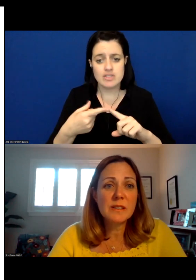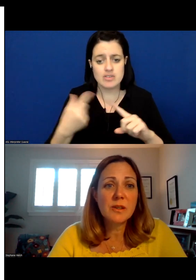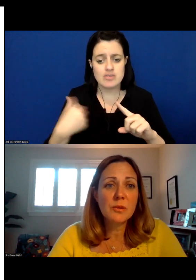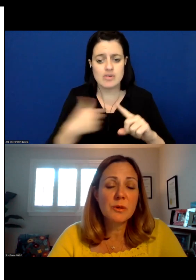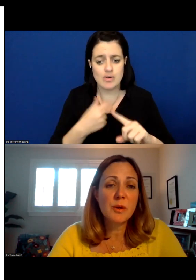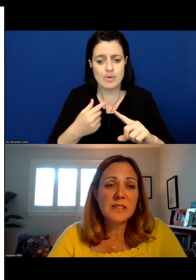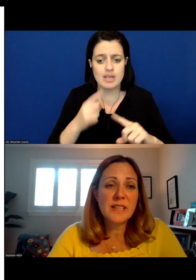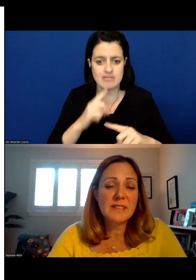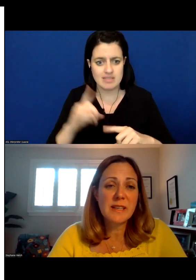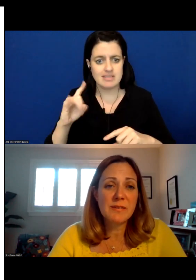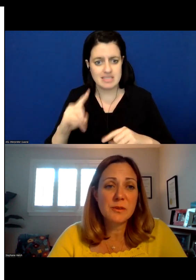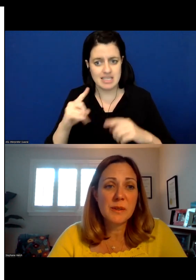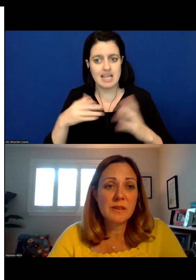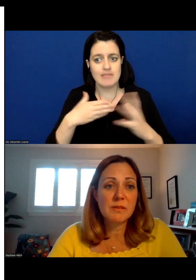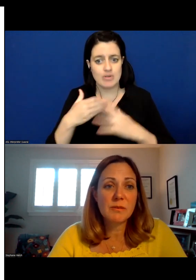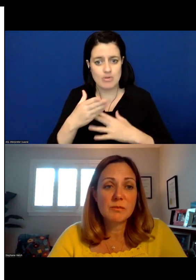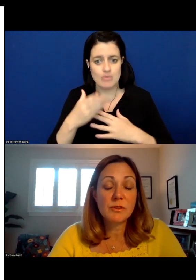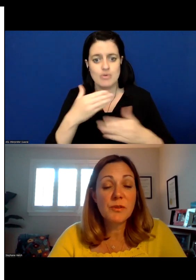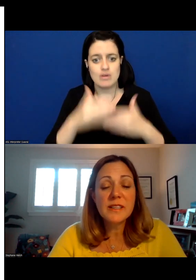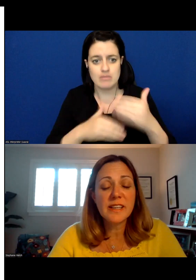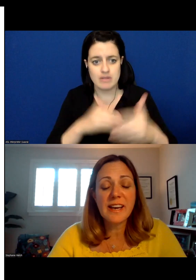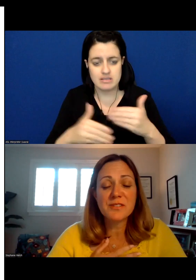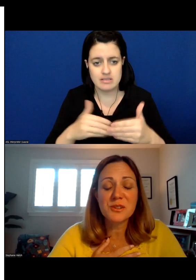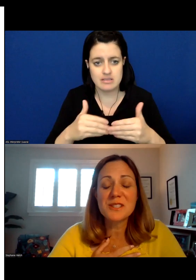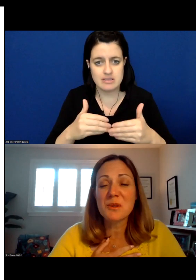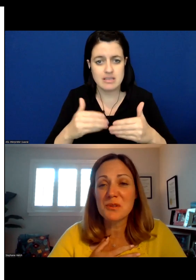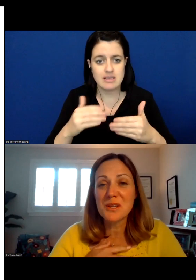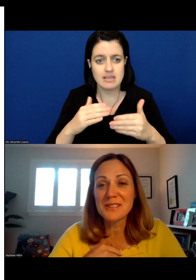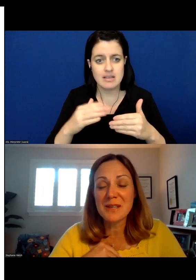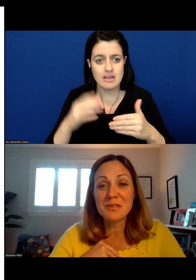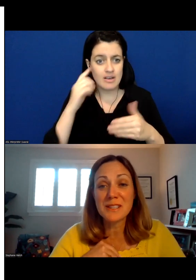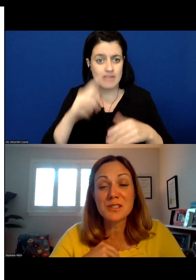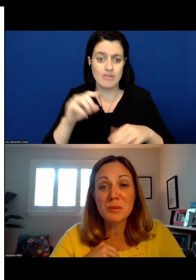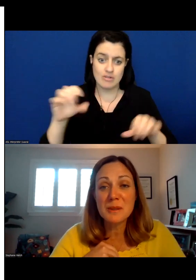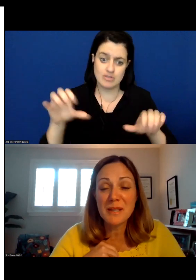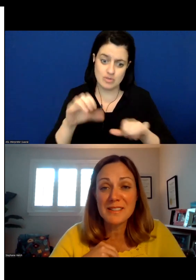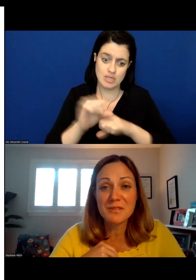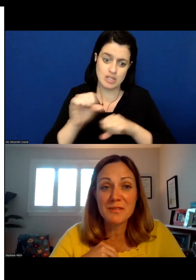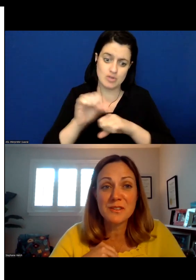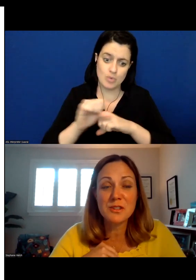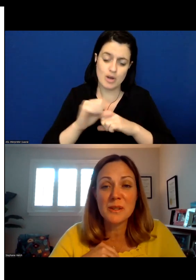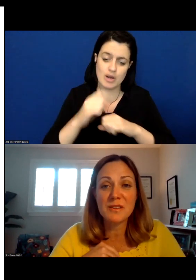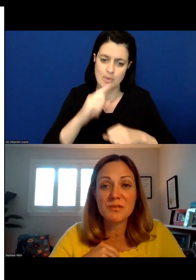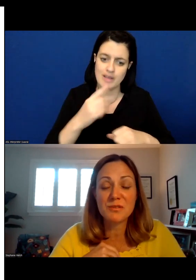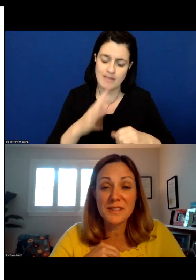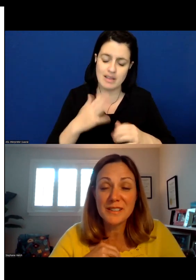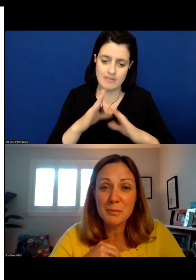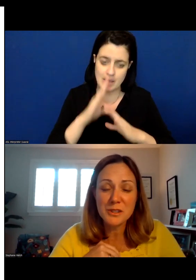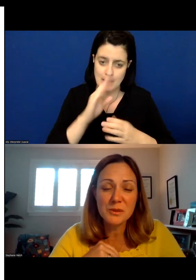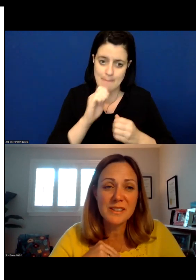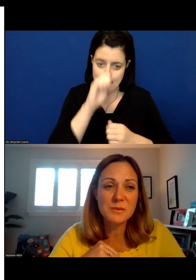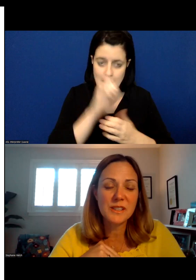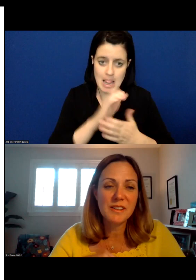really did go through a process after being, frankly, after doing this work for a long time, feeling extremely blessed of having so many